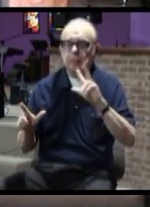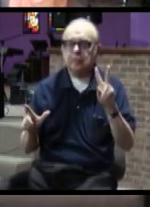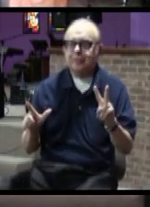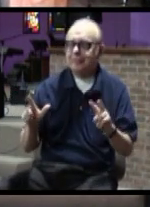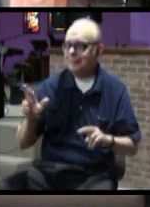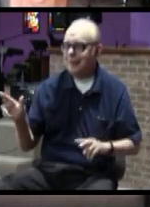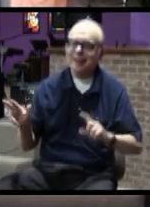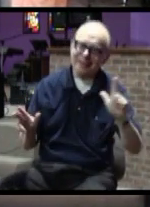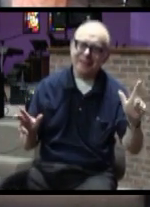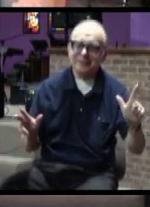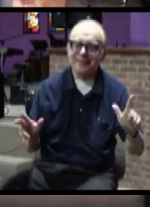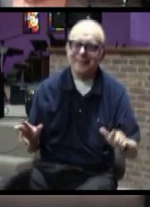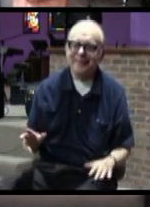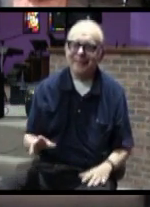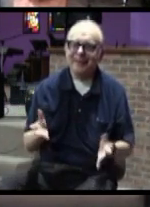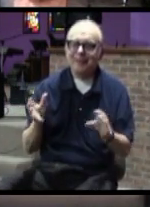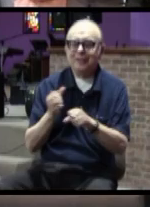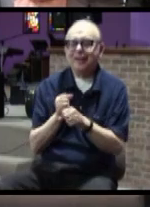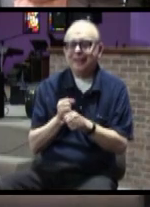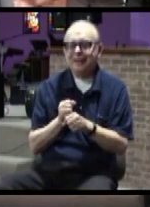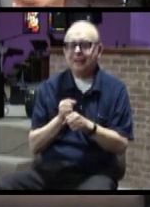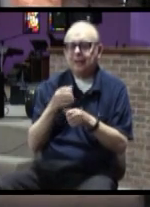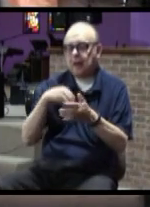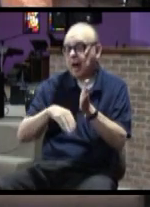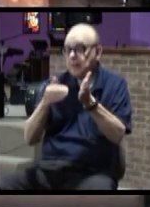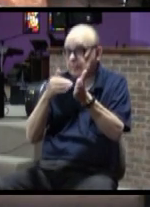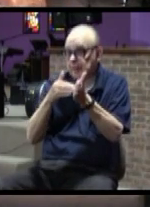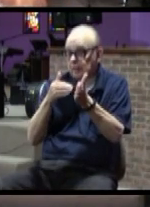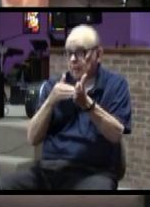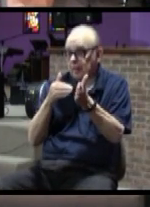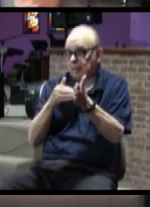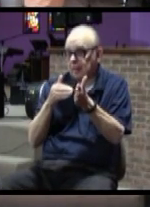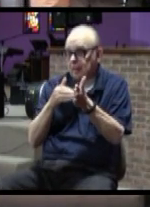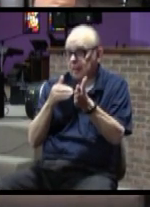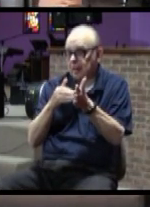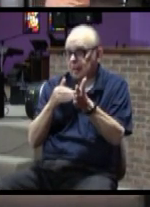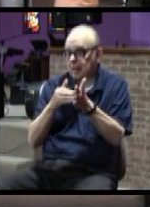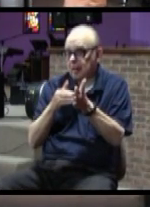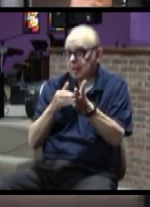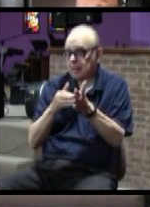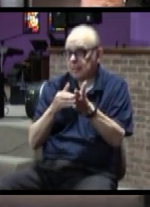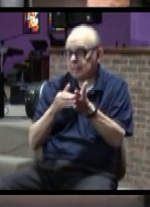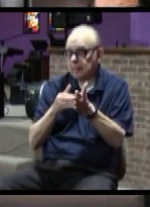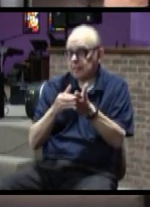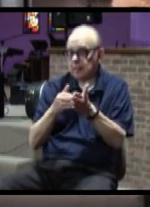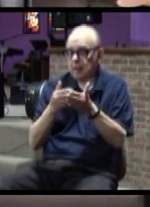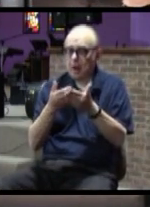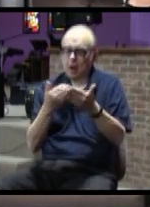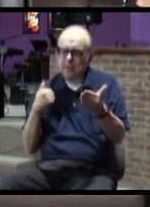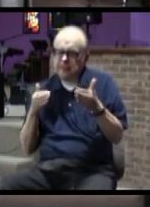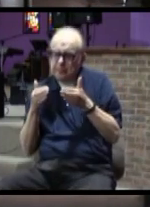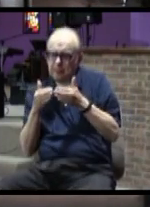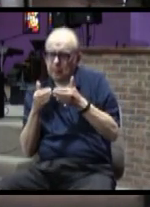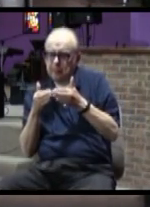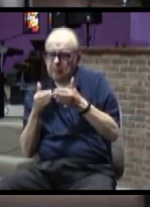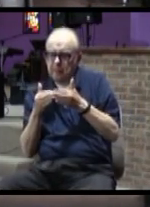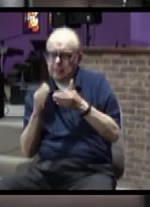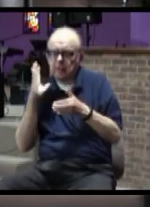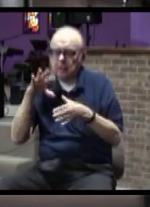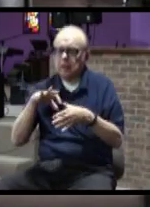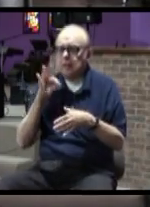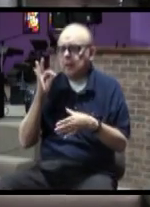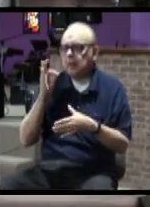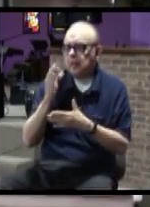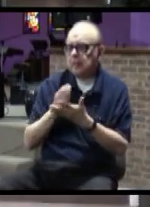One to the left and one to the right. But when you get into the middle and away from the